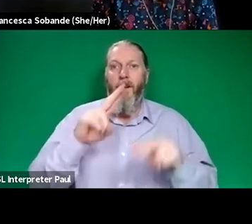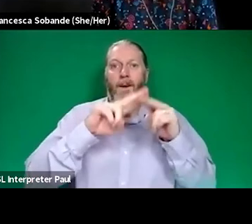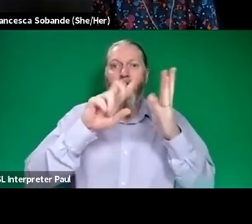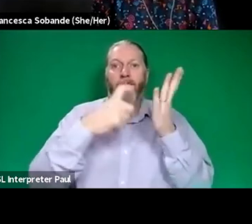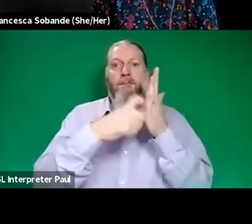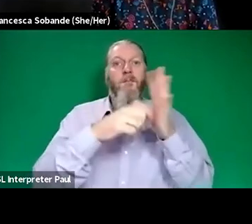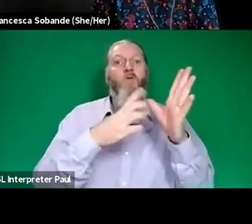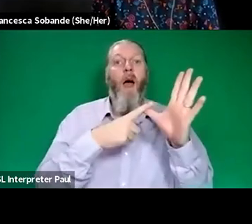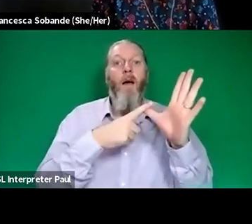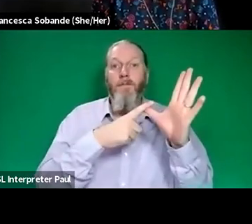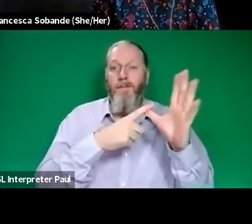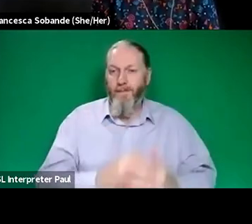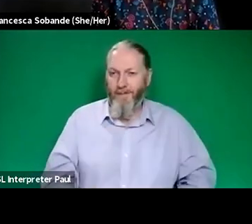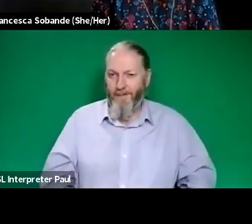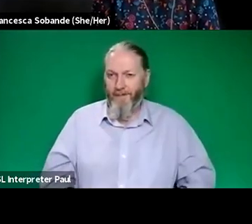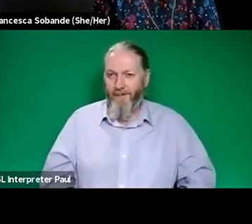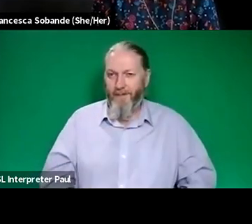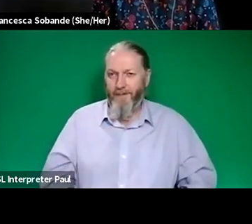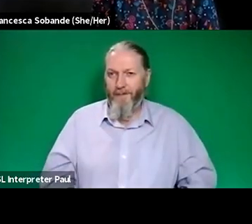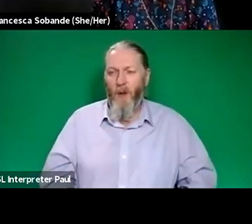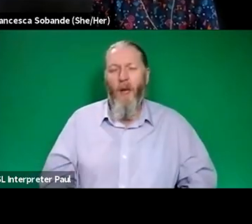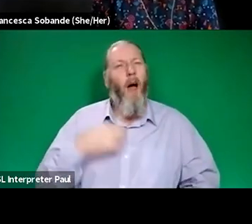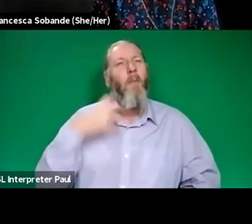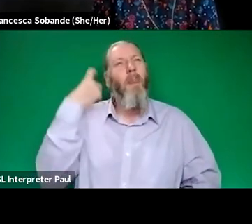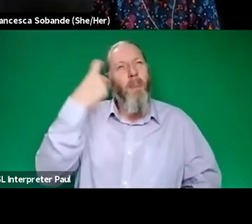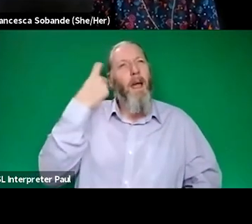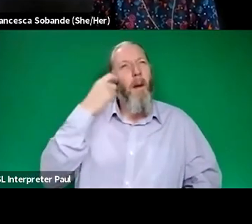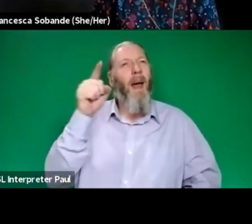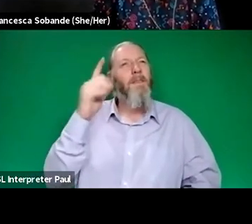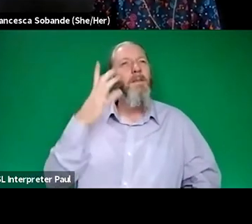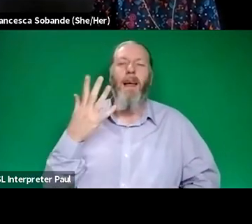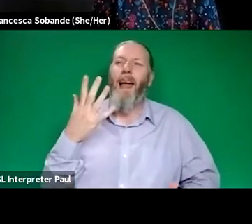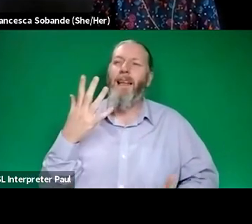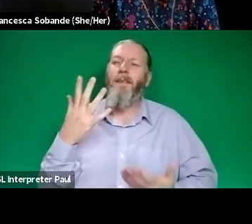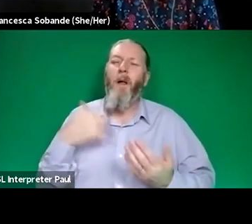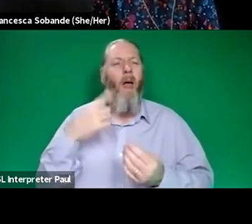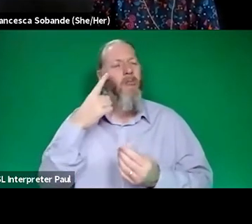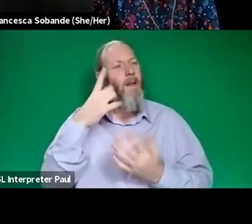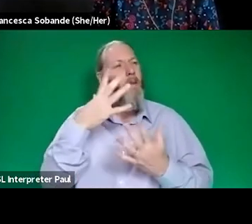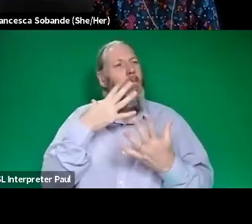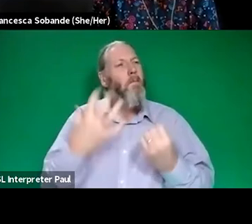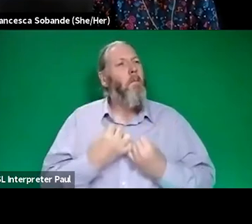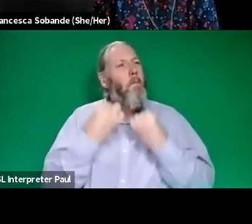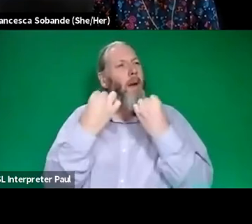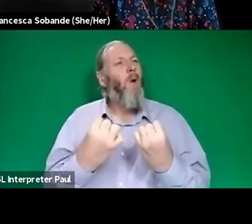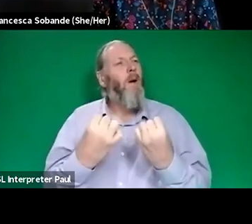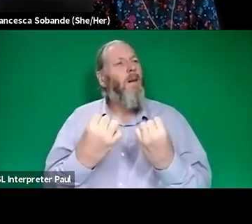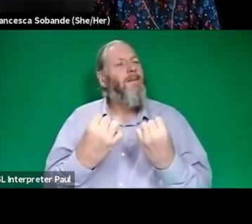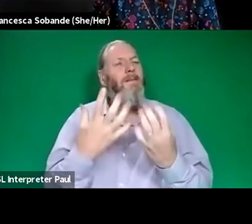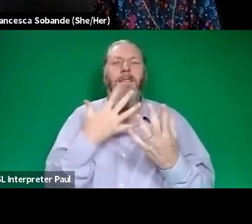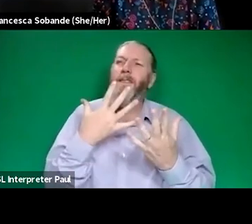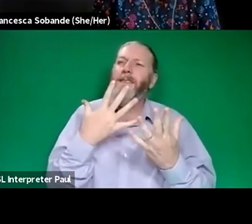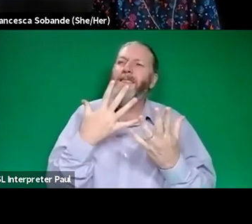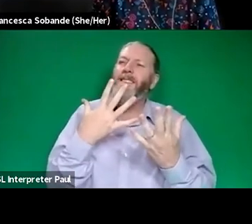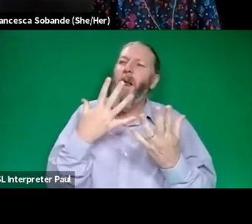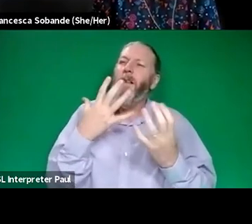stripped it of its action points. So I think in many ways, I've thought of